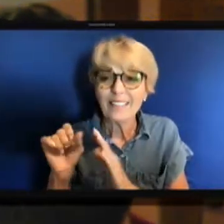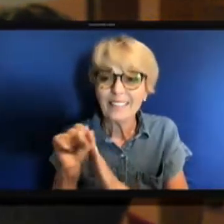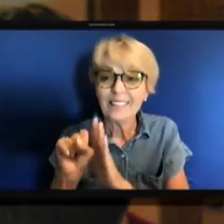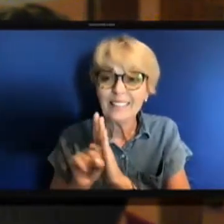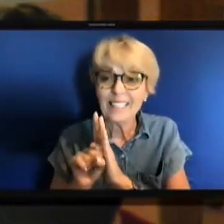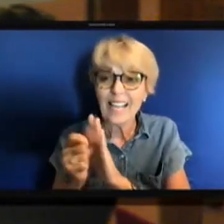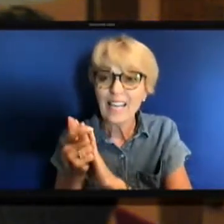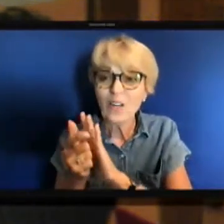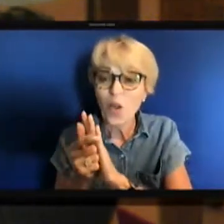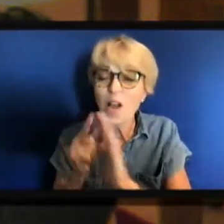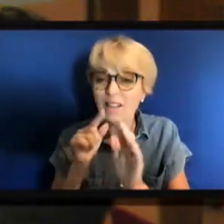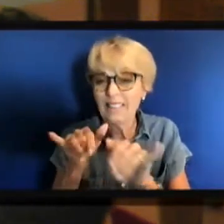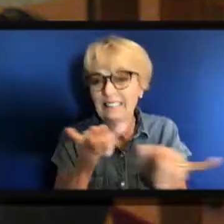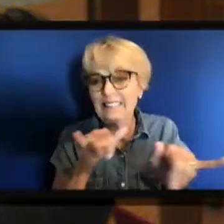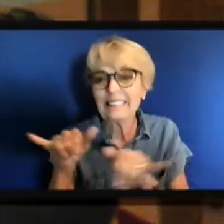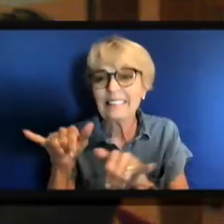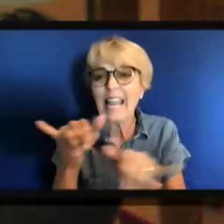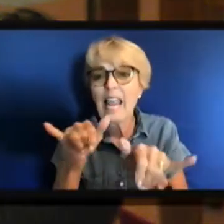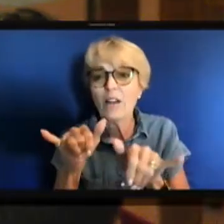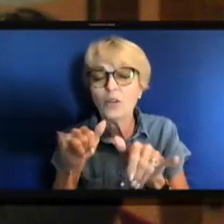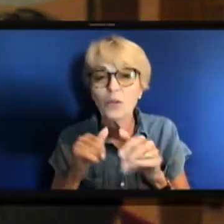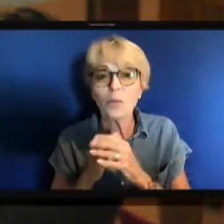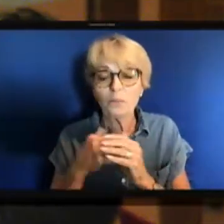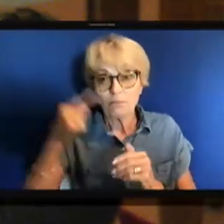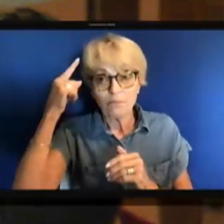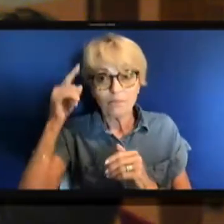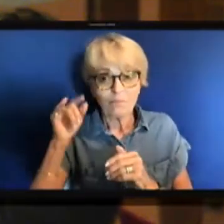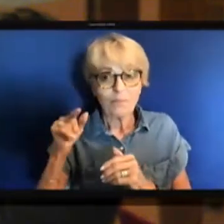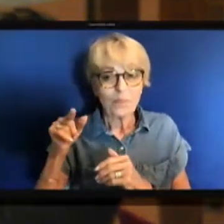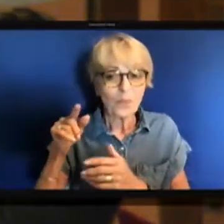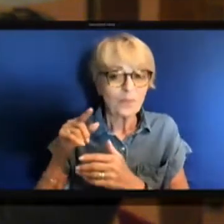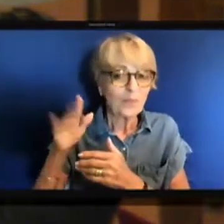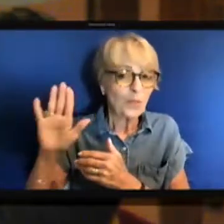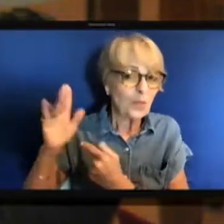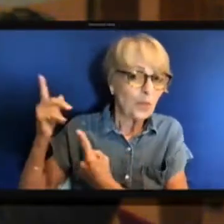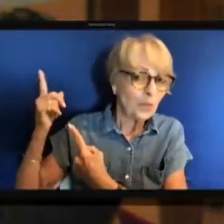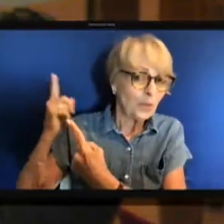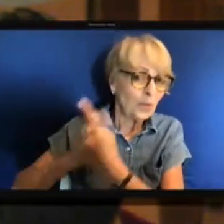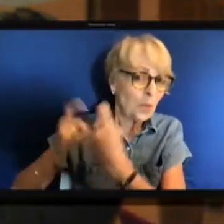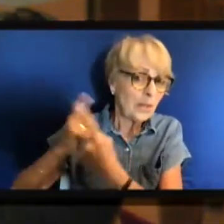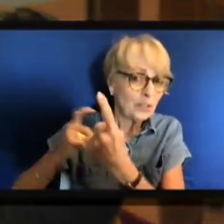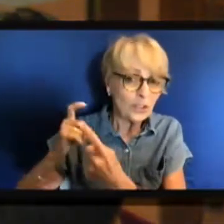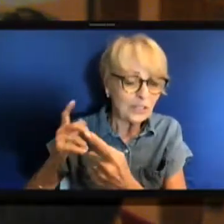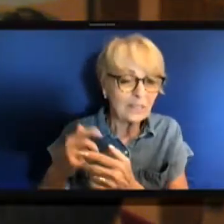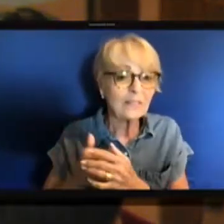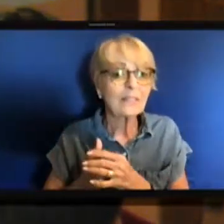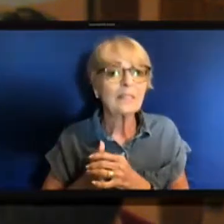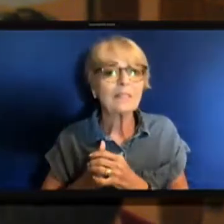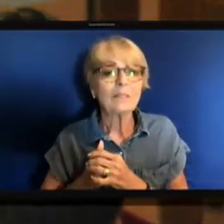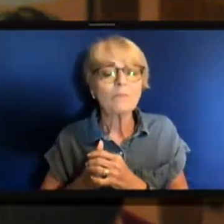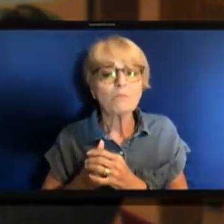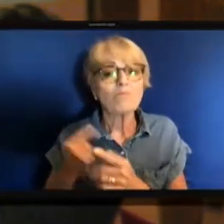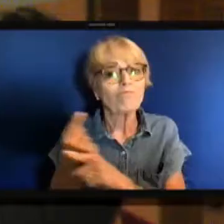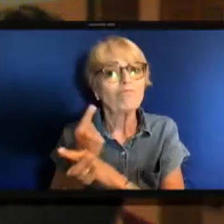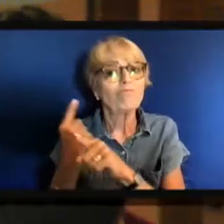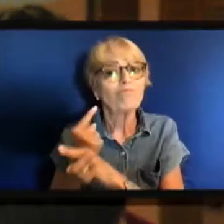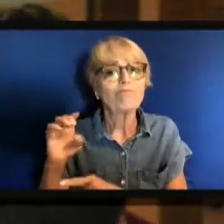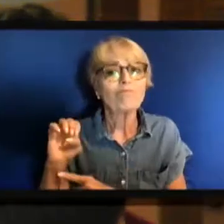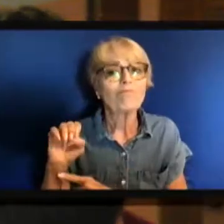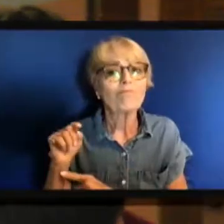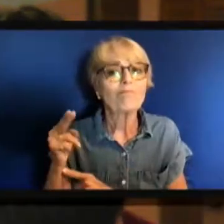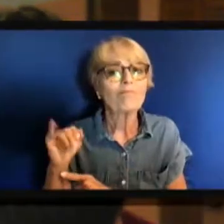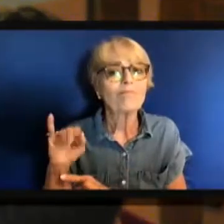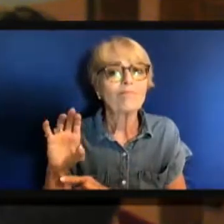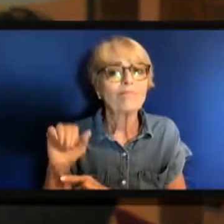You know, I think that the questions you're raising are ethical questions, right? That they go